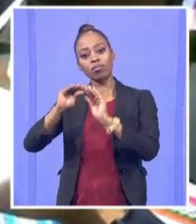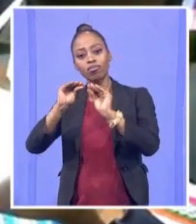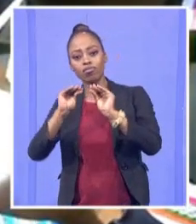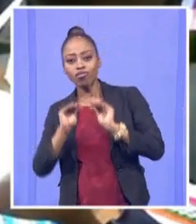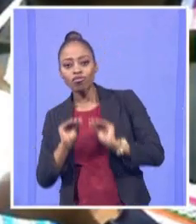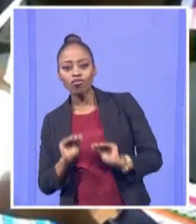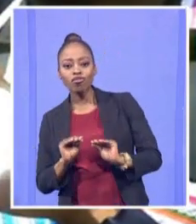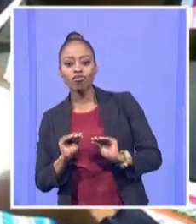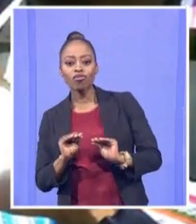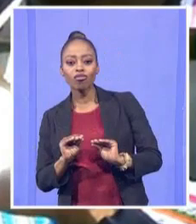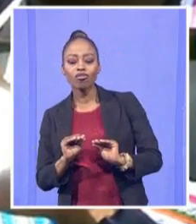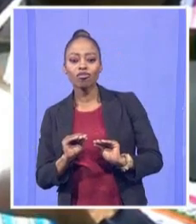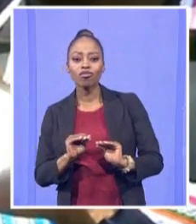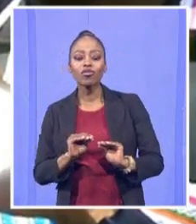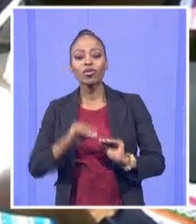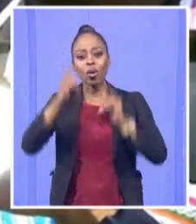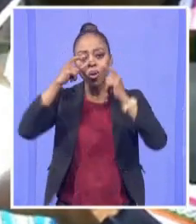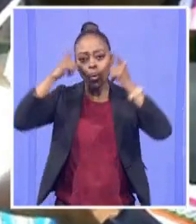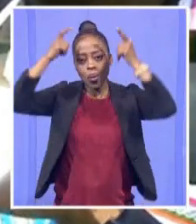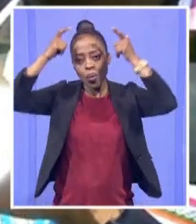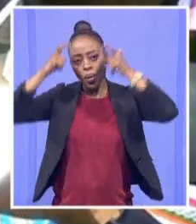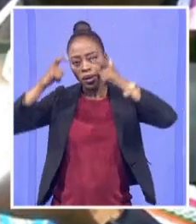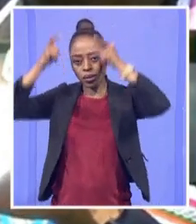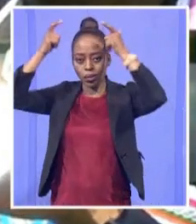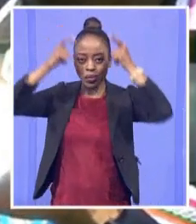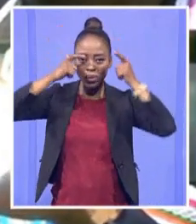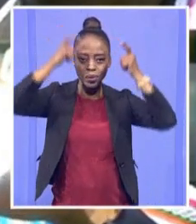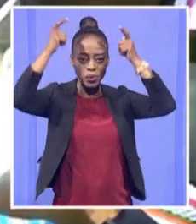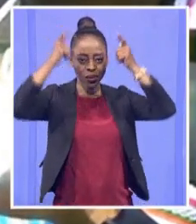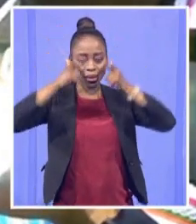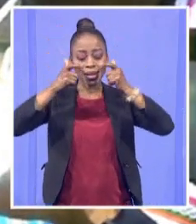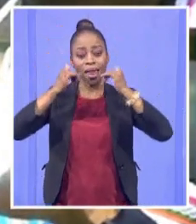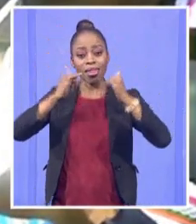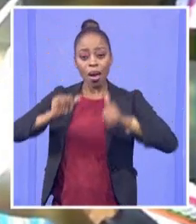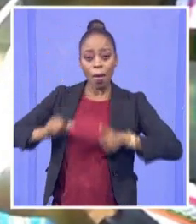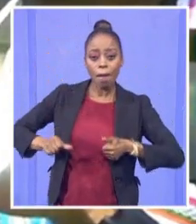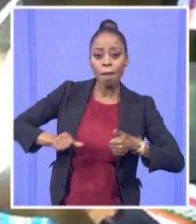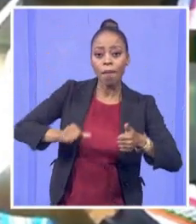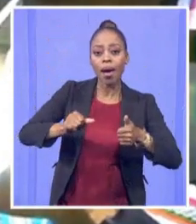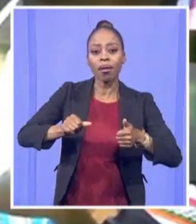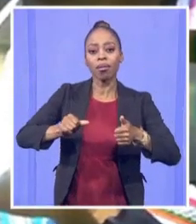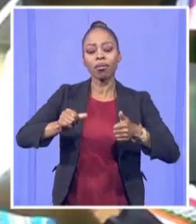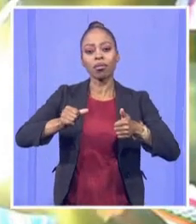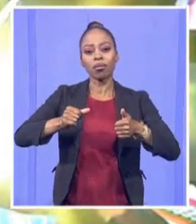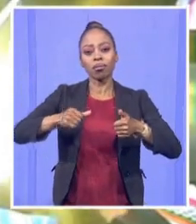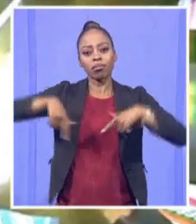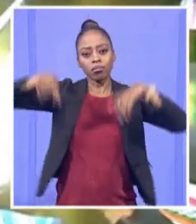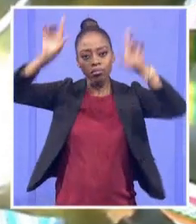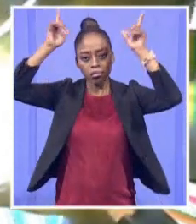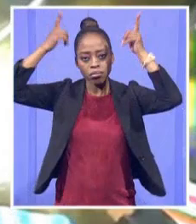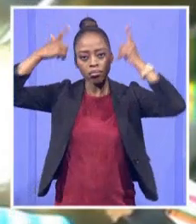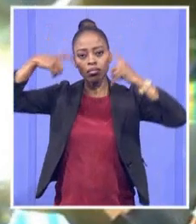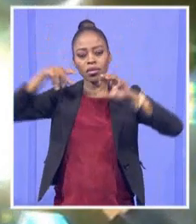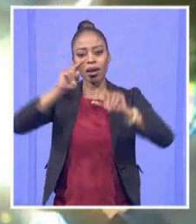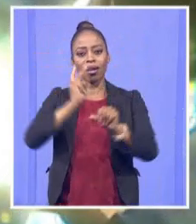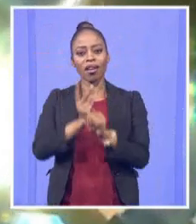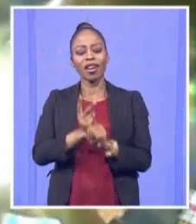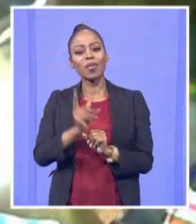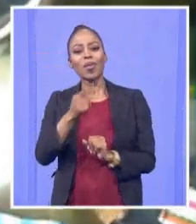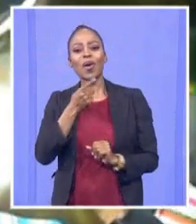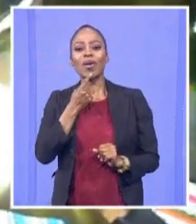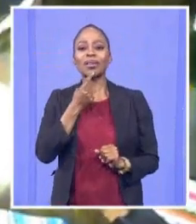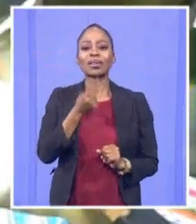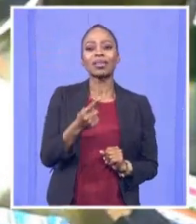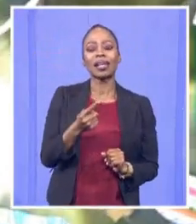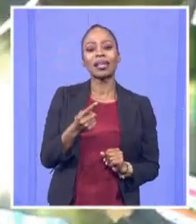queens. And hence, the day of restoration, it would have been naive to talk about